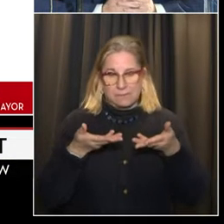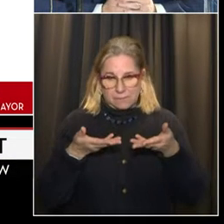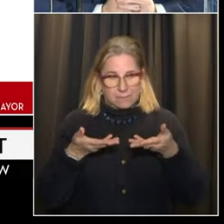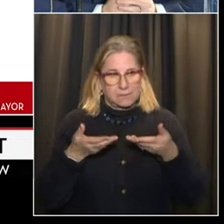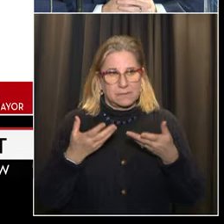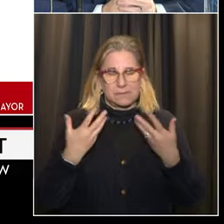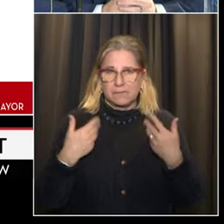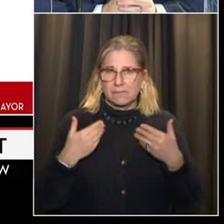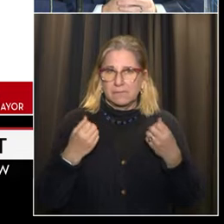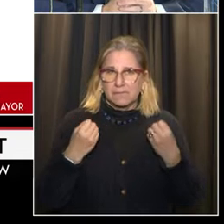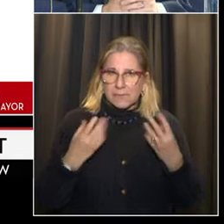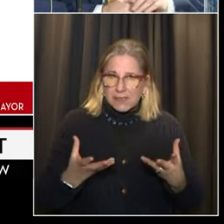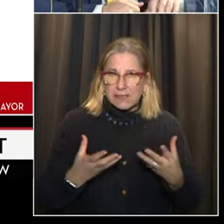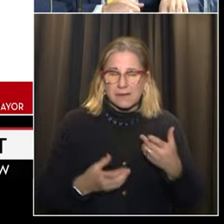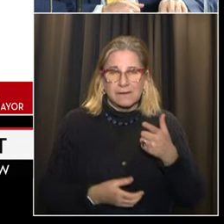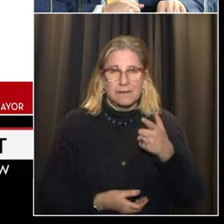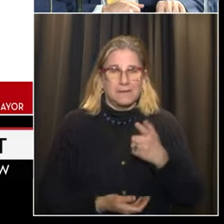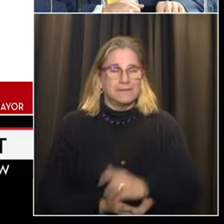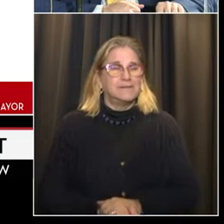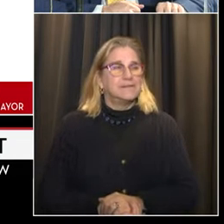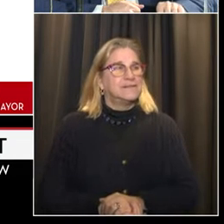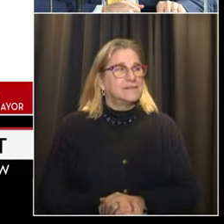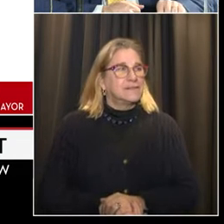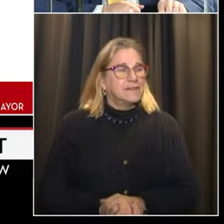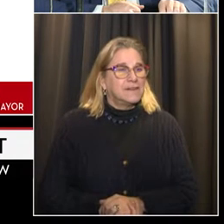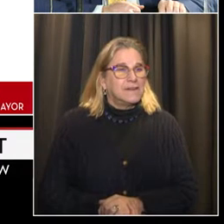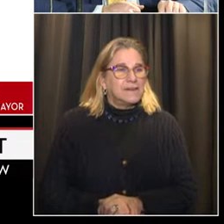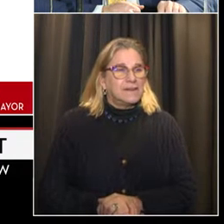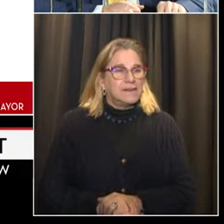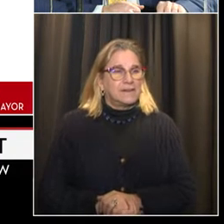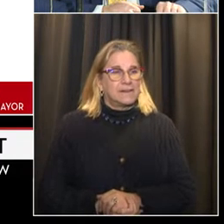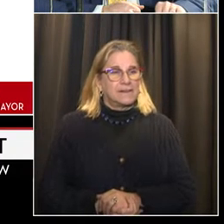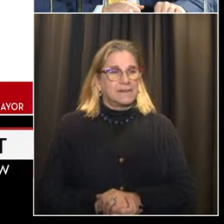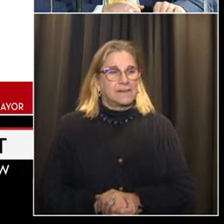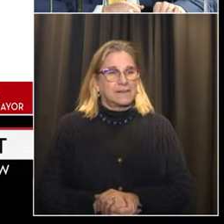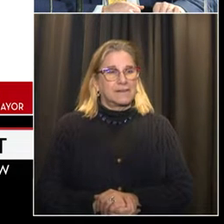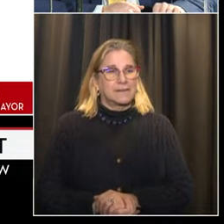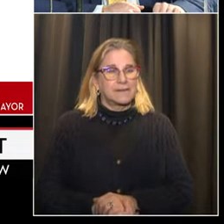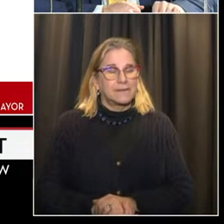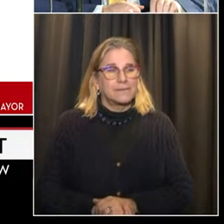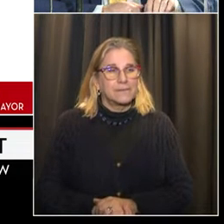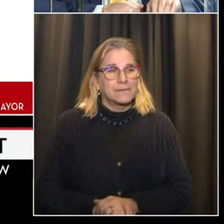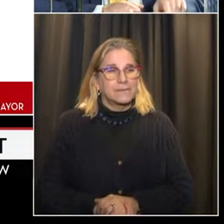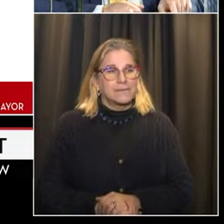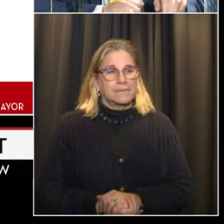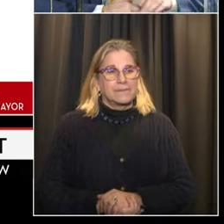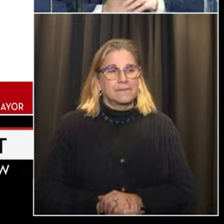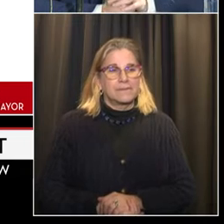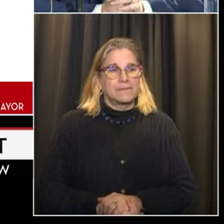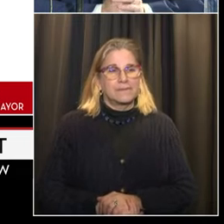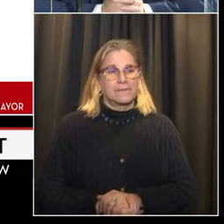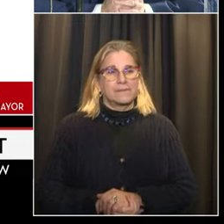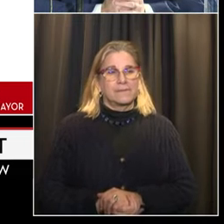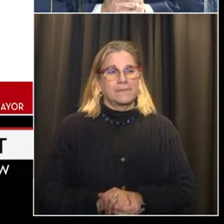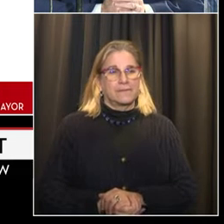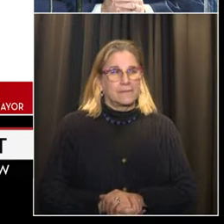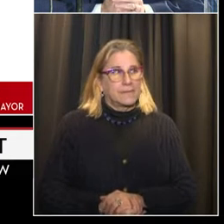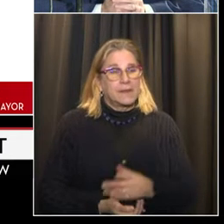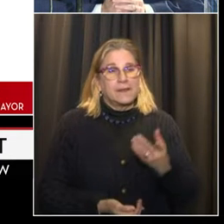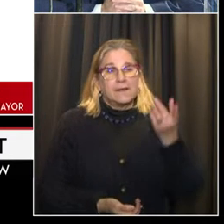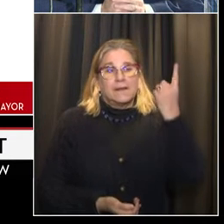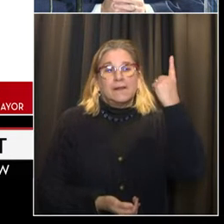in 3,337 was where we ended last year with the number of police we had on the force. It started in 2012 at